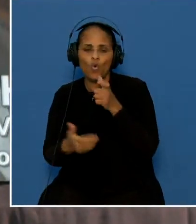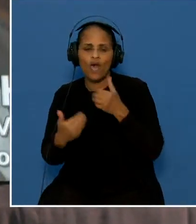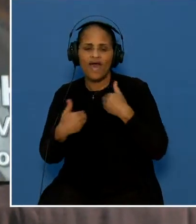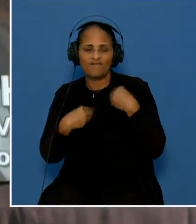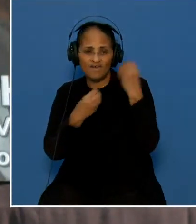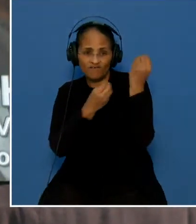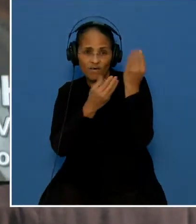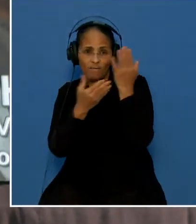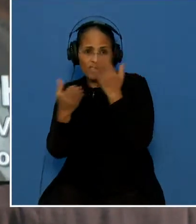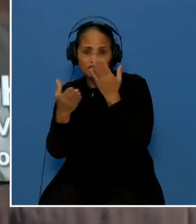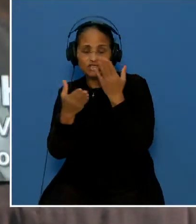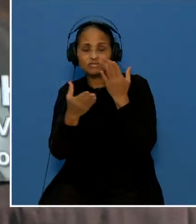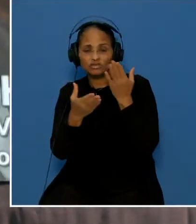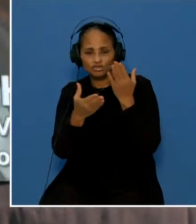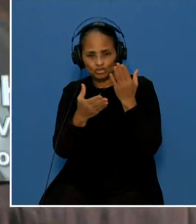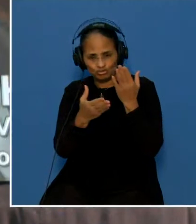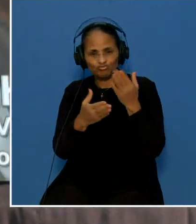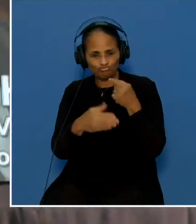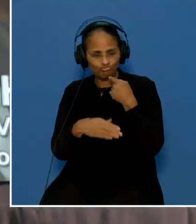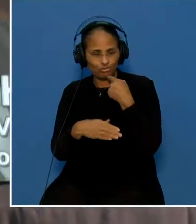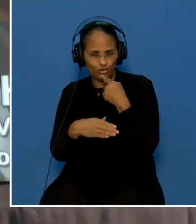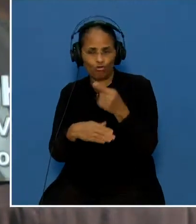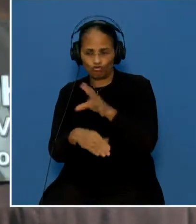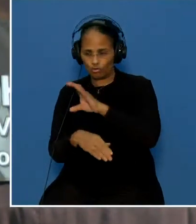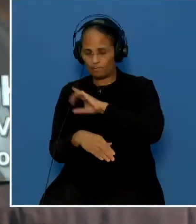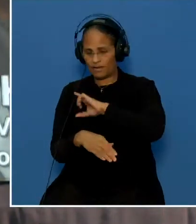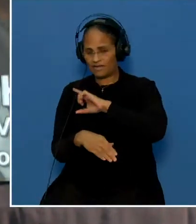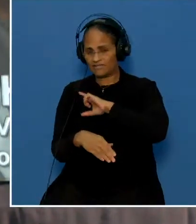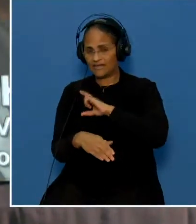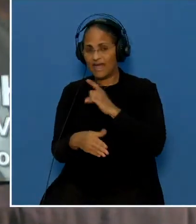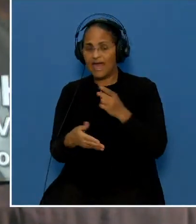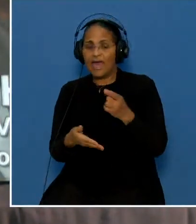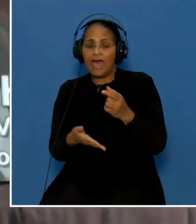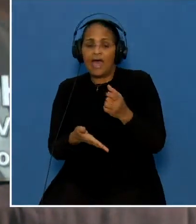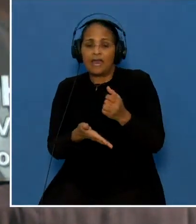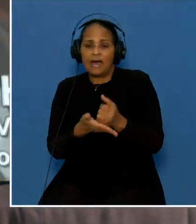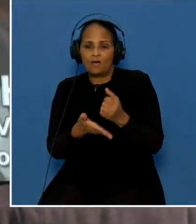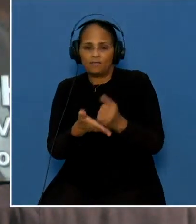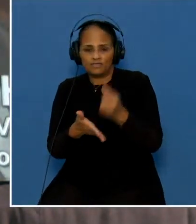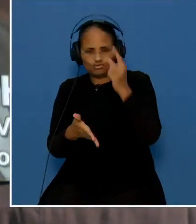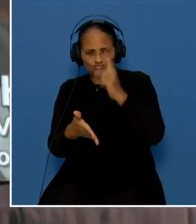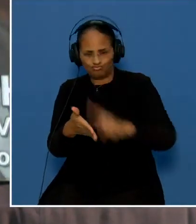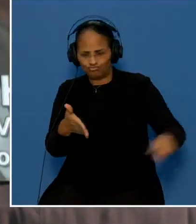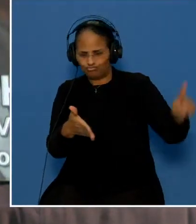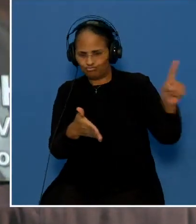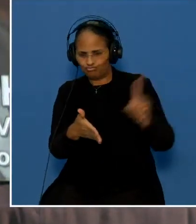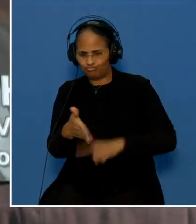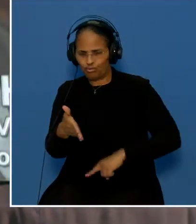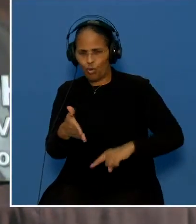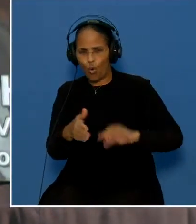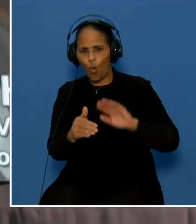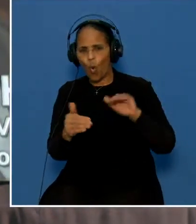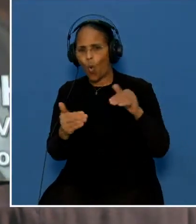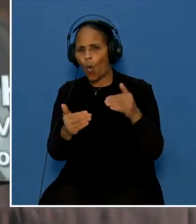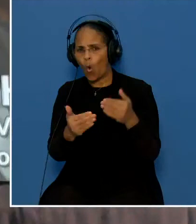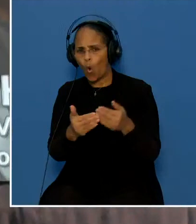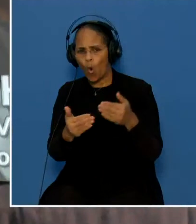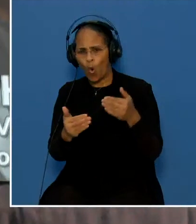to please cooperate with the police and help us stamp out all forms of violence and antisocial